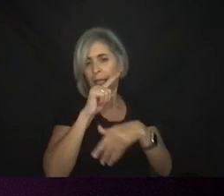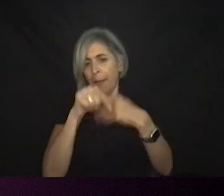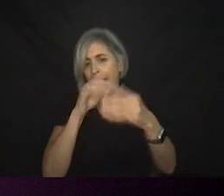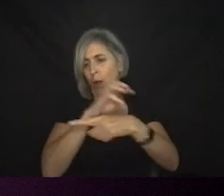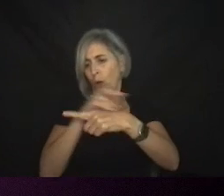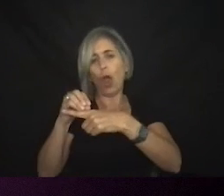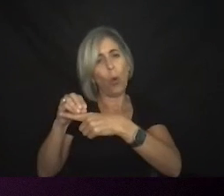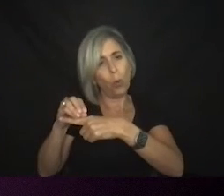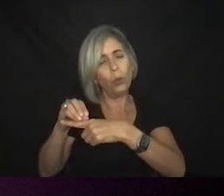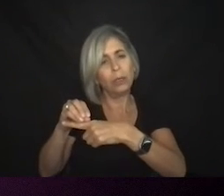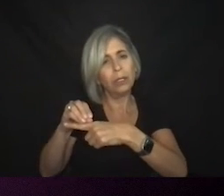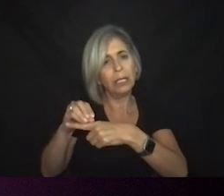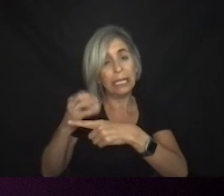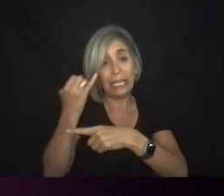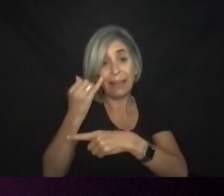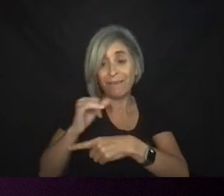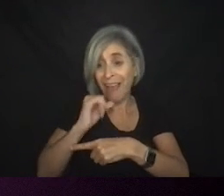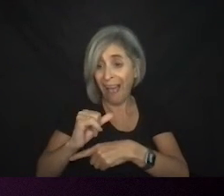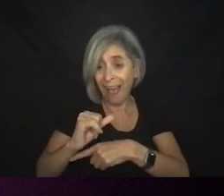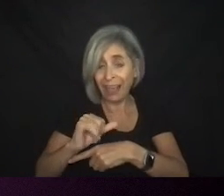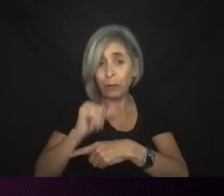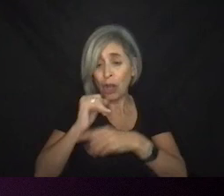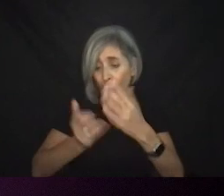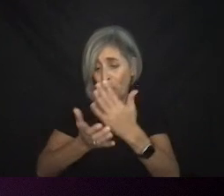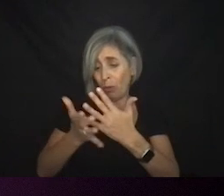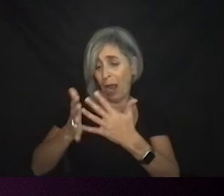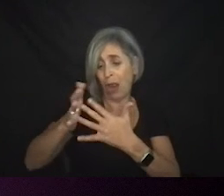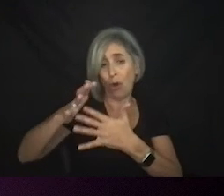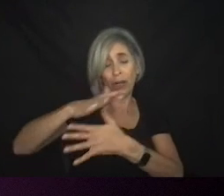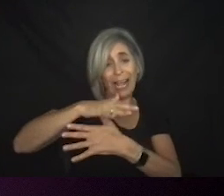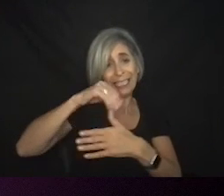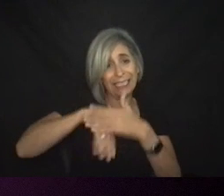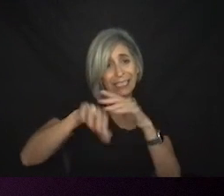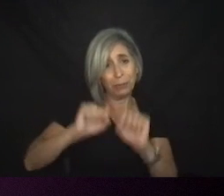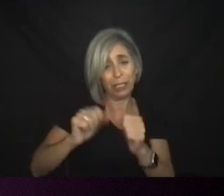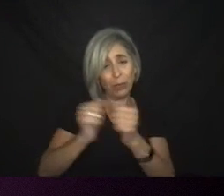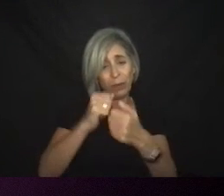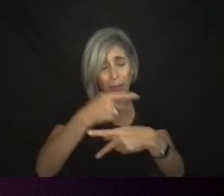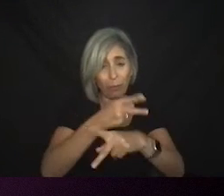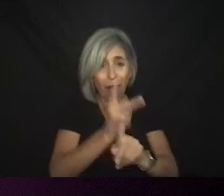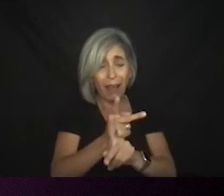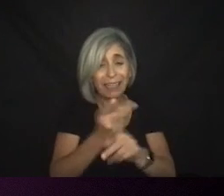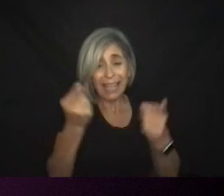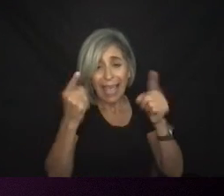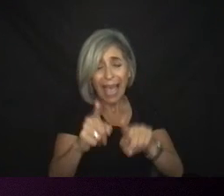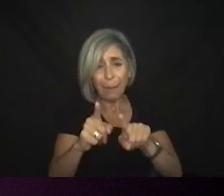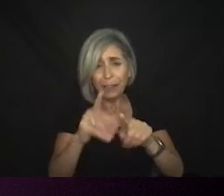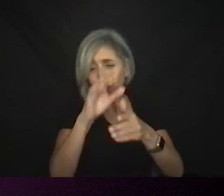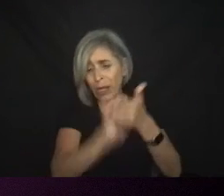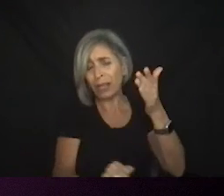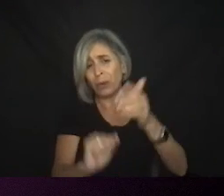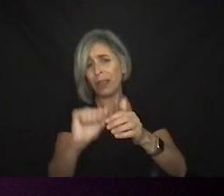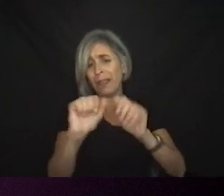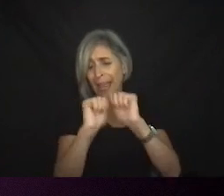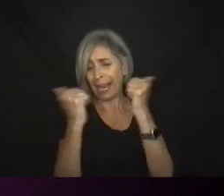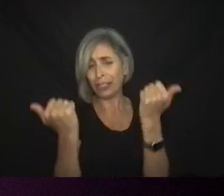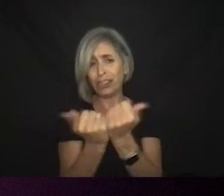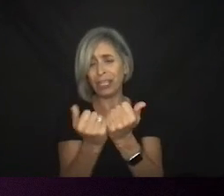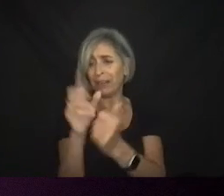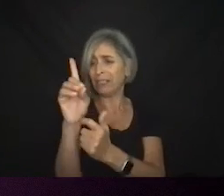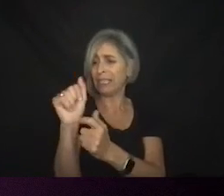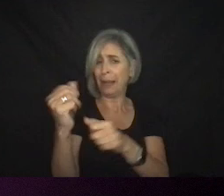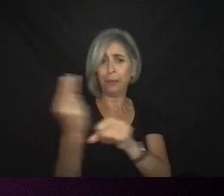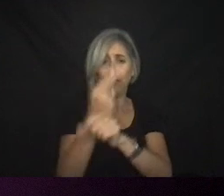coding. And when we don't, and we don't prioritize accessibility in our products, we're taking away the agency of